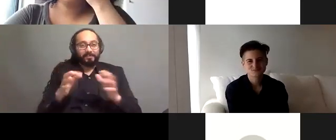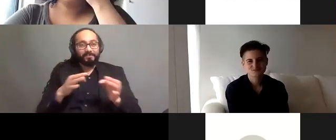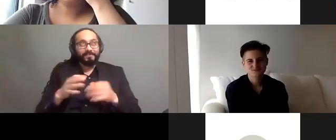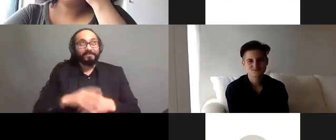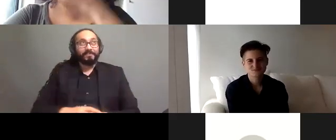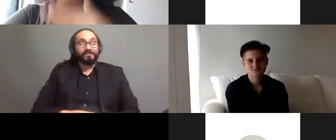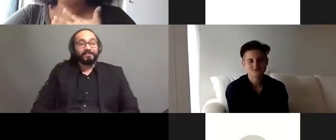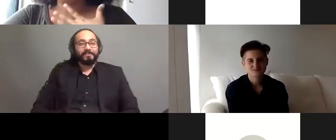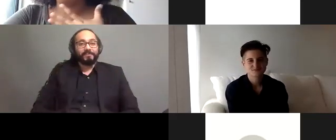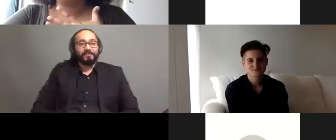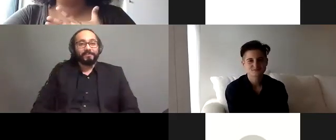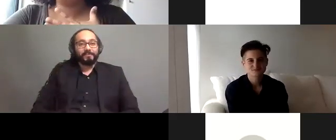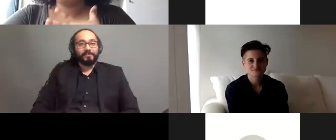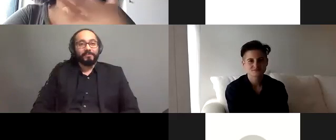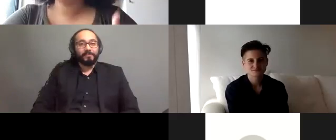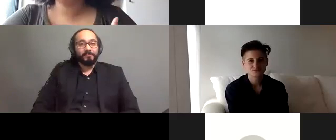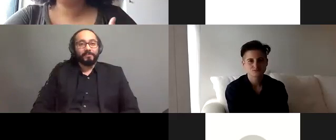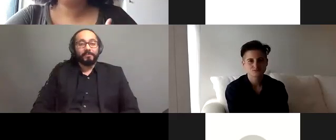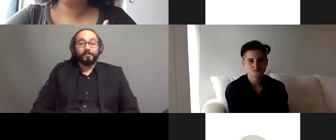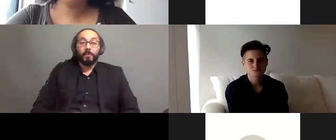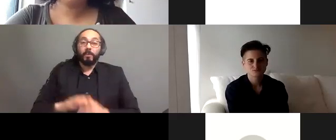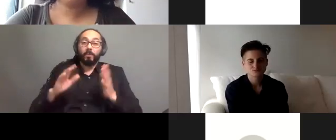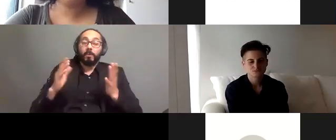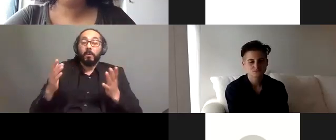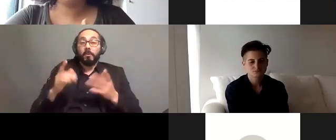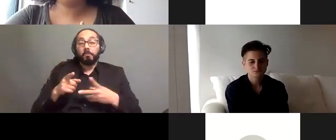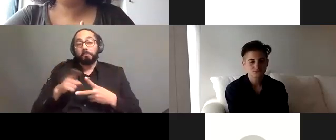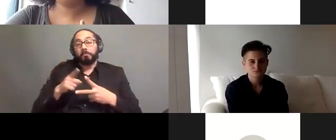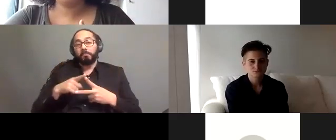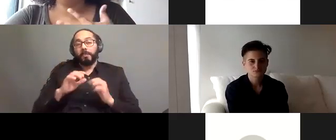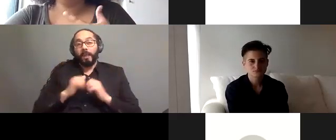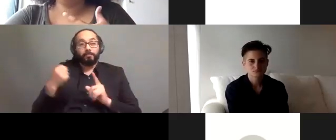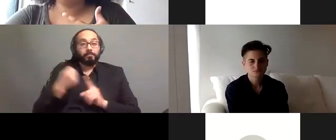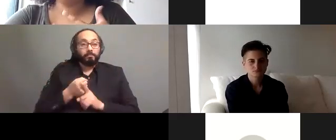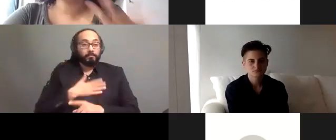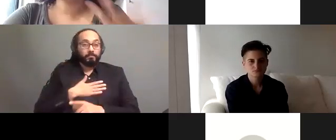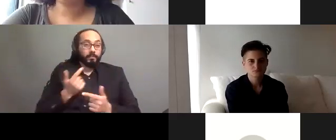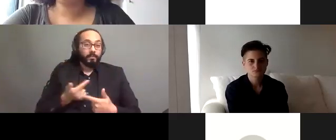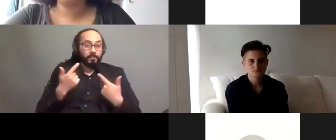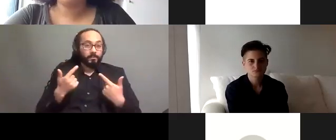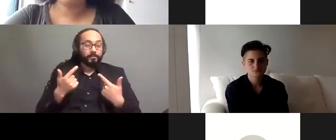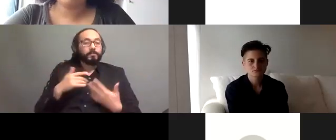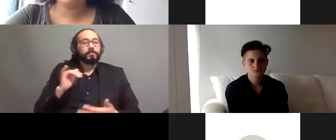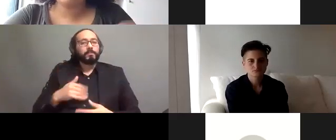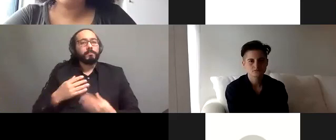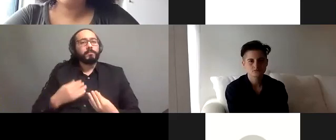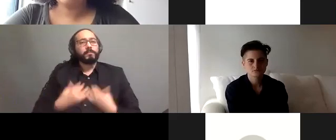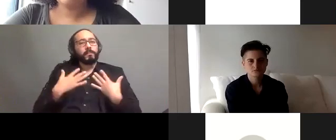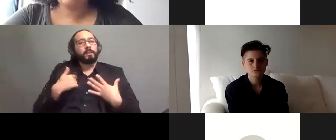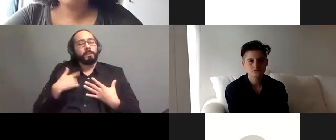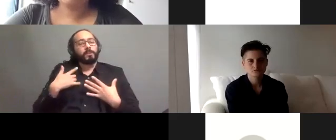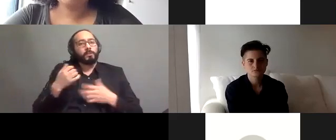how it's affected my life, because it's also what inspired me to create my piece.